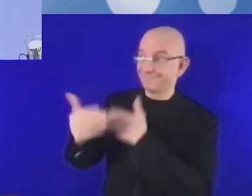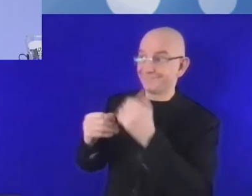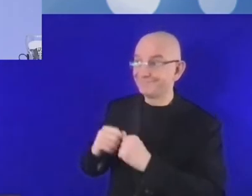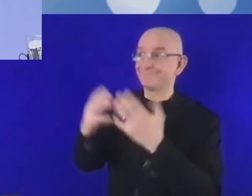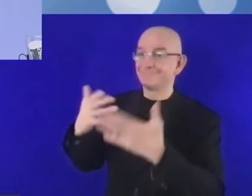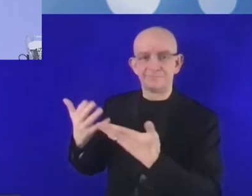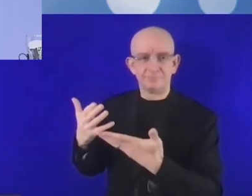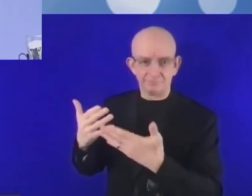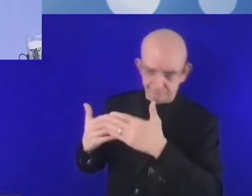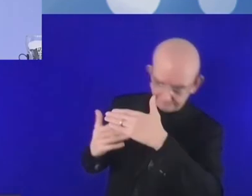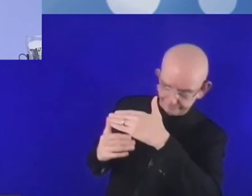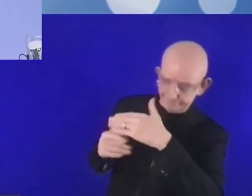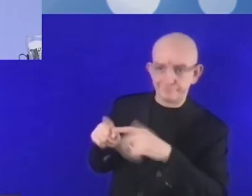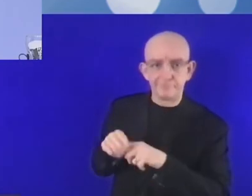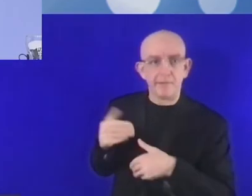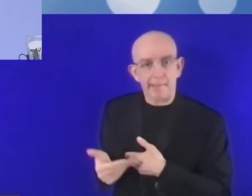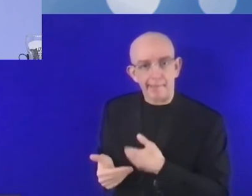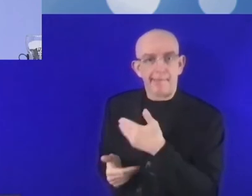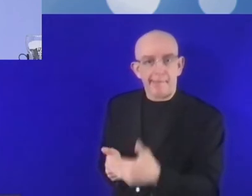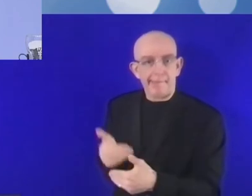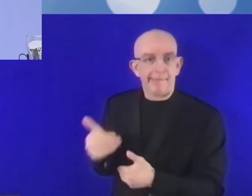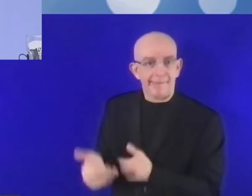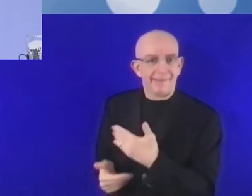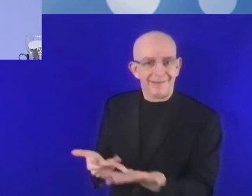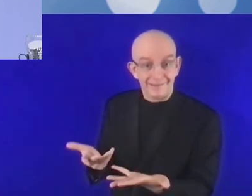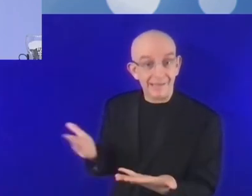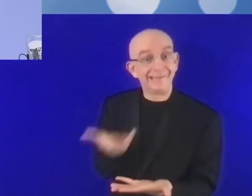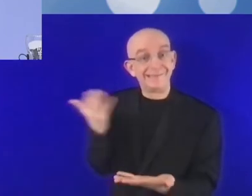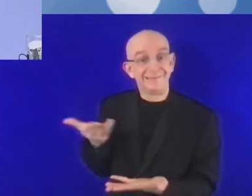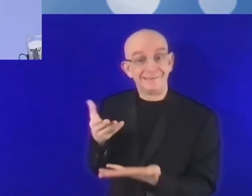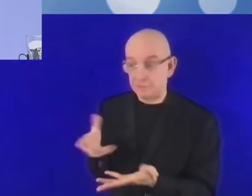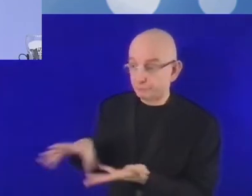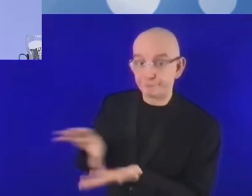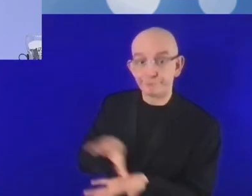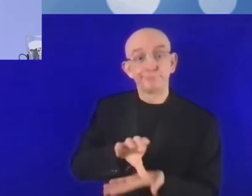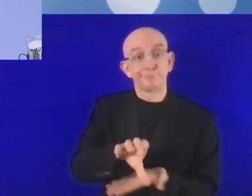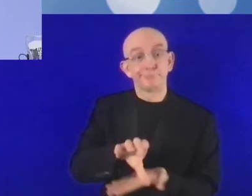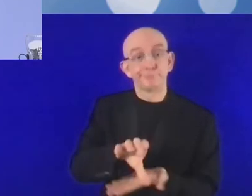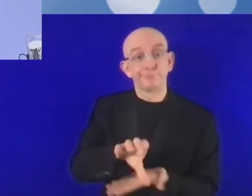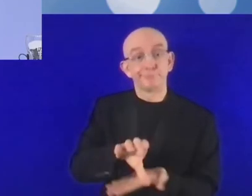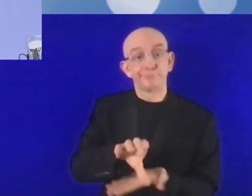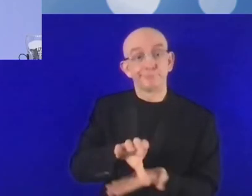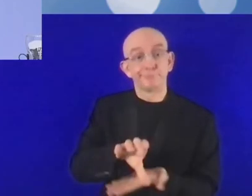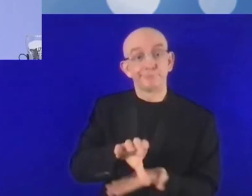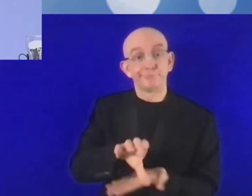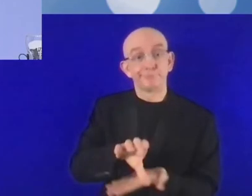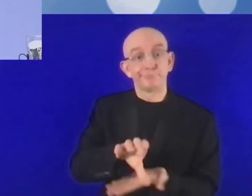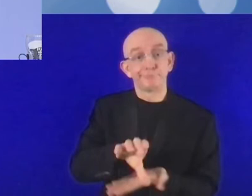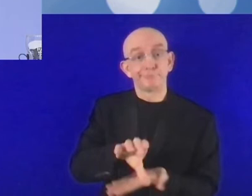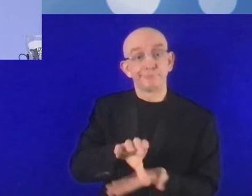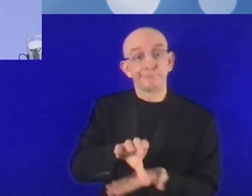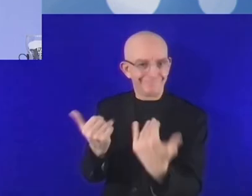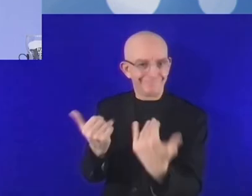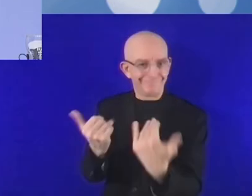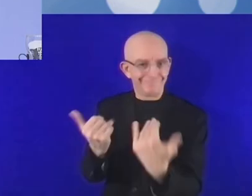banks and and similar institutions so now we just heard indeed that this is what the eav is doing with